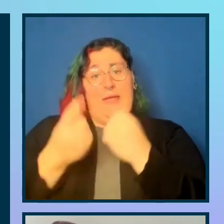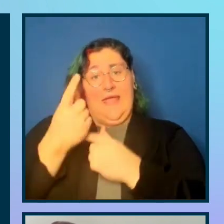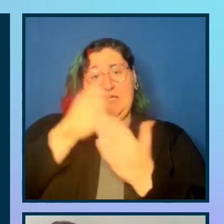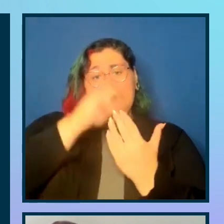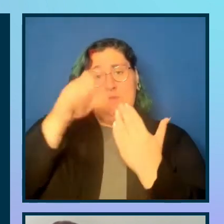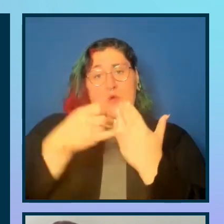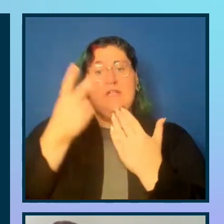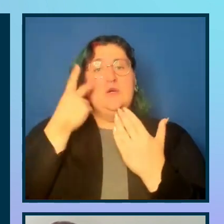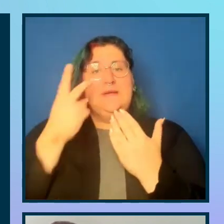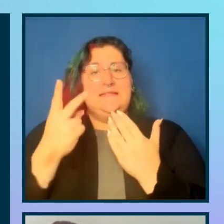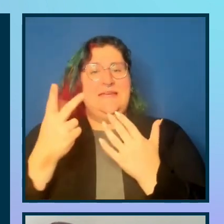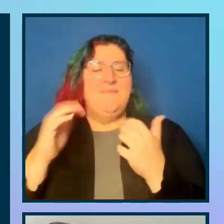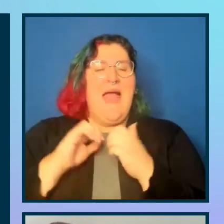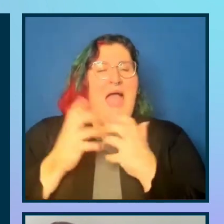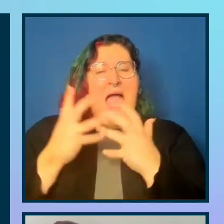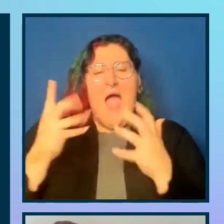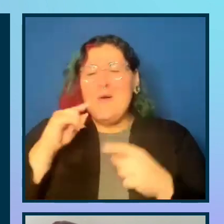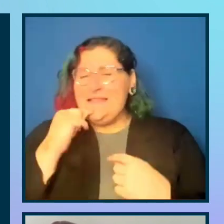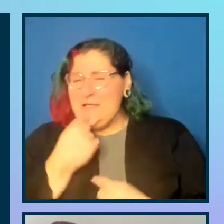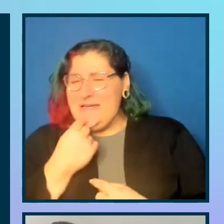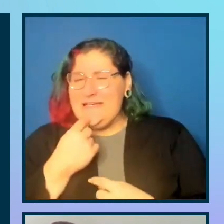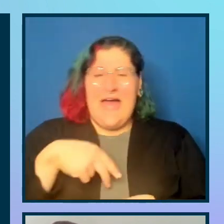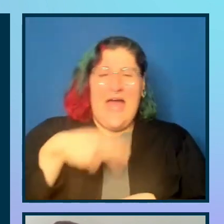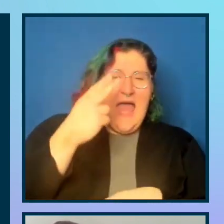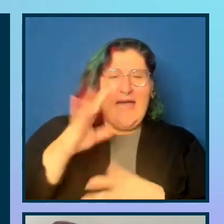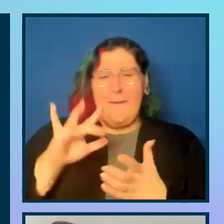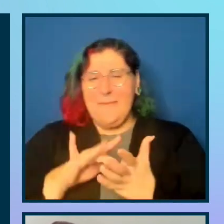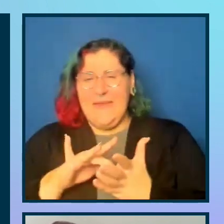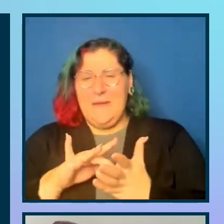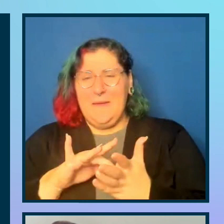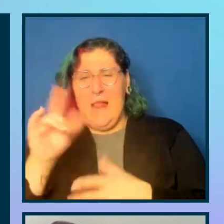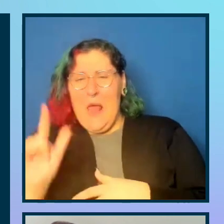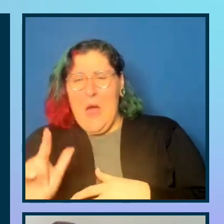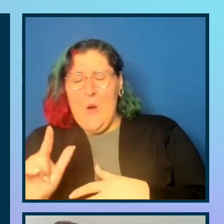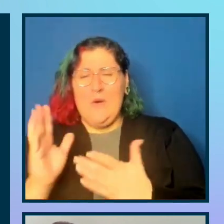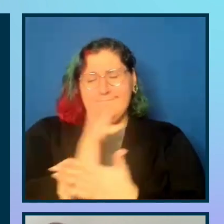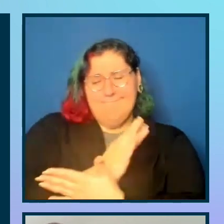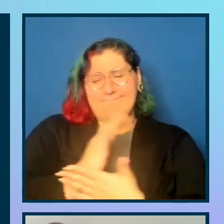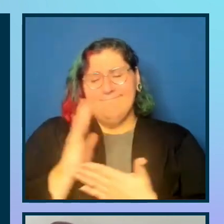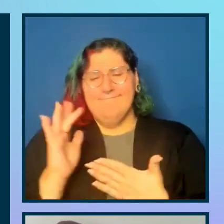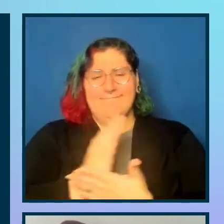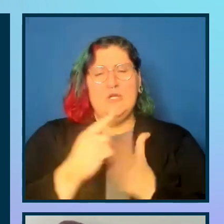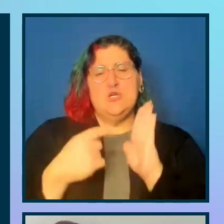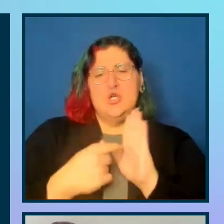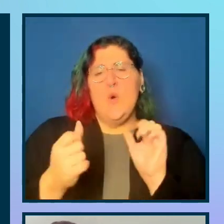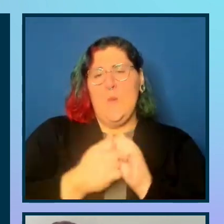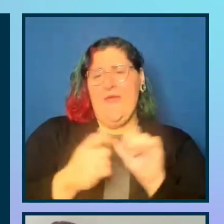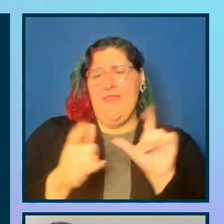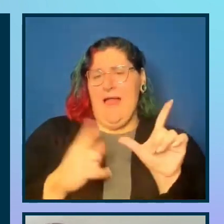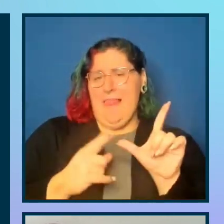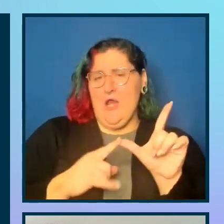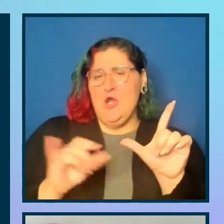most recent scan: high, medium, low, audit, and critical, each indicated with an abbreviation such as M, L, A, N, and so